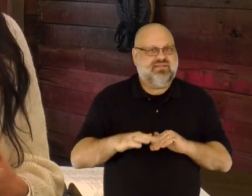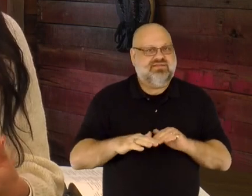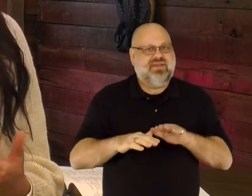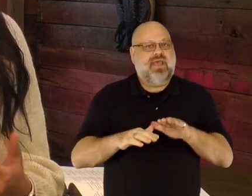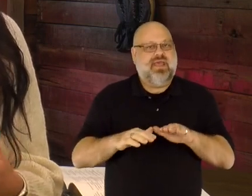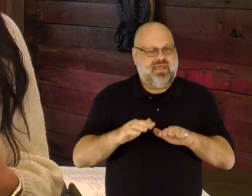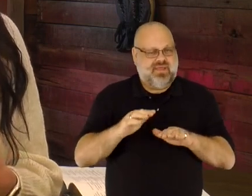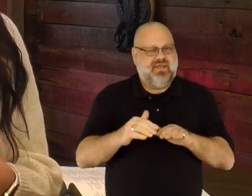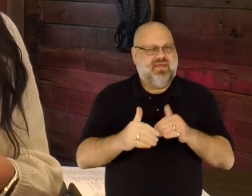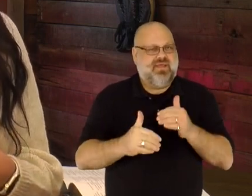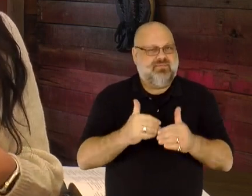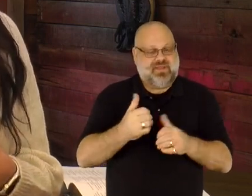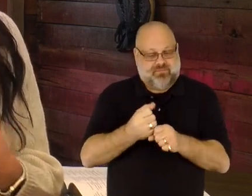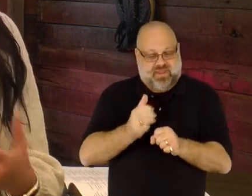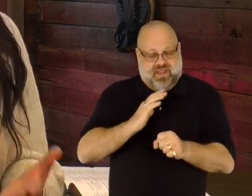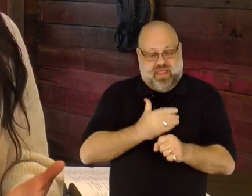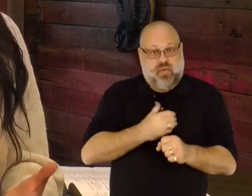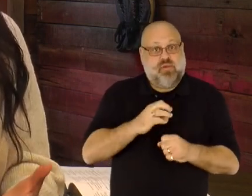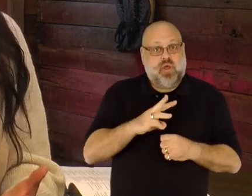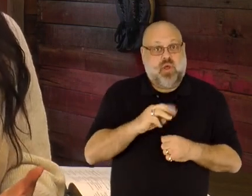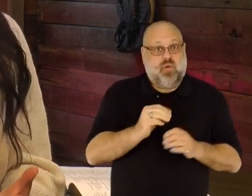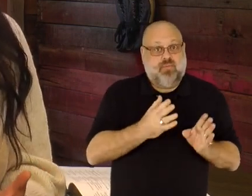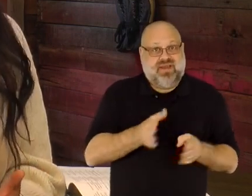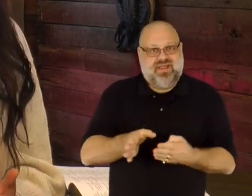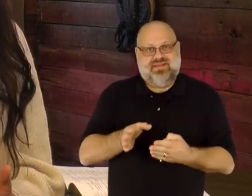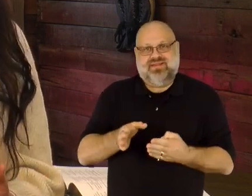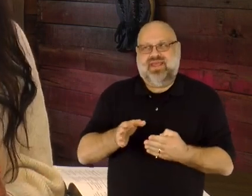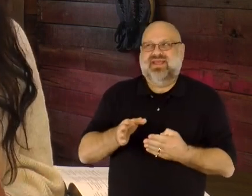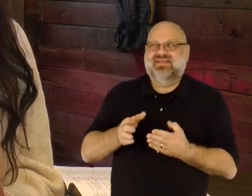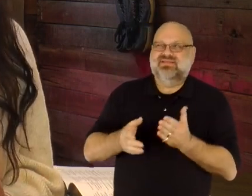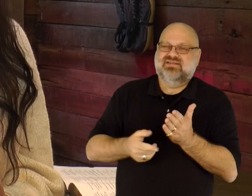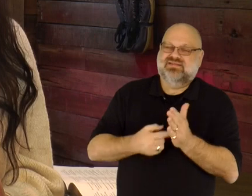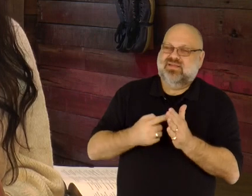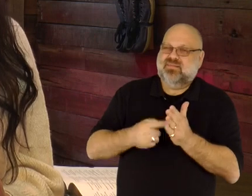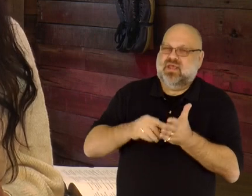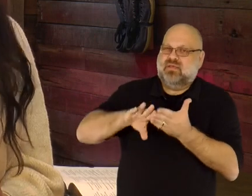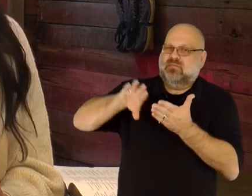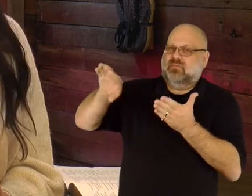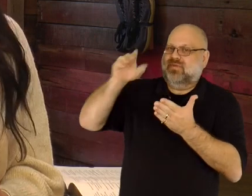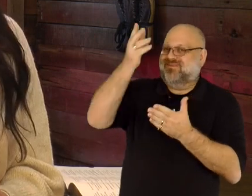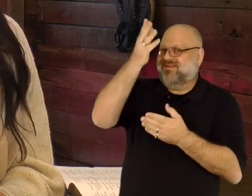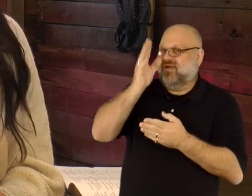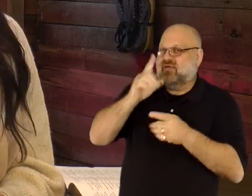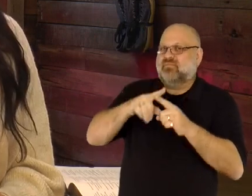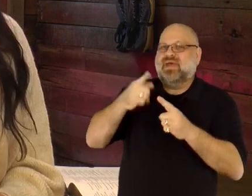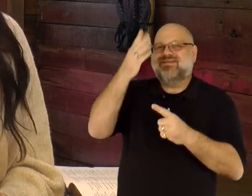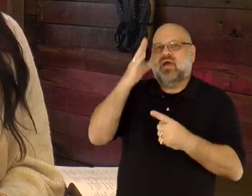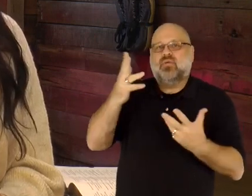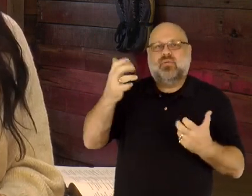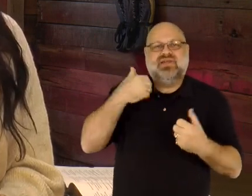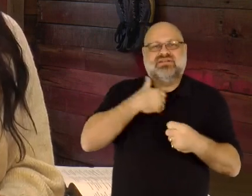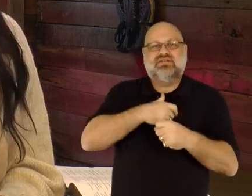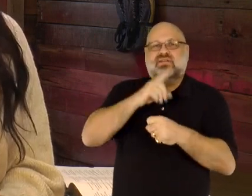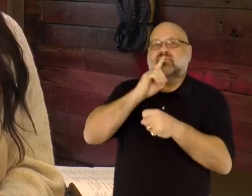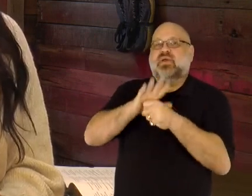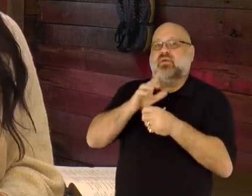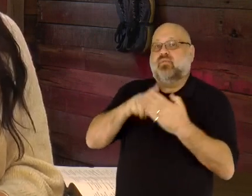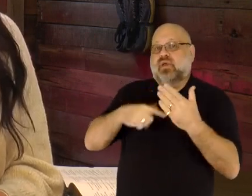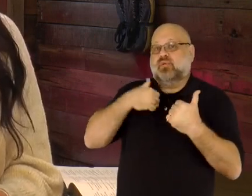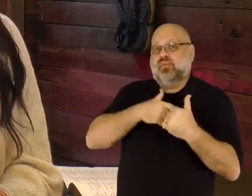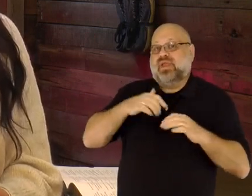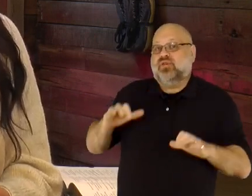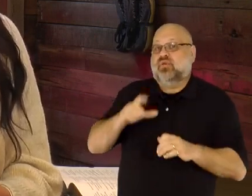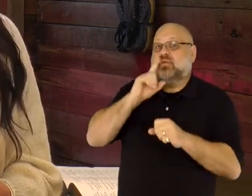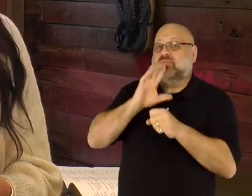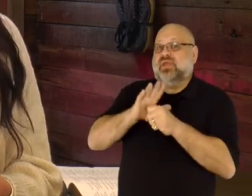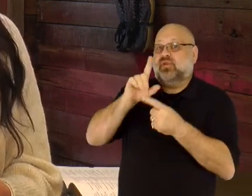those steps and just make our own plans and sometimes leave God out. But God wants us to commit what we do to him, and he